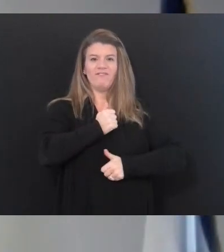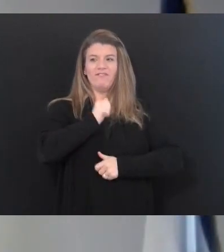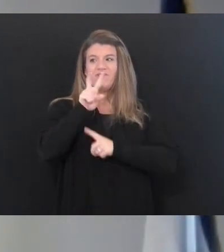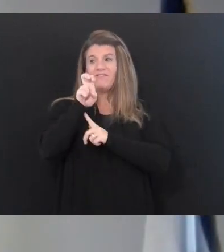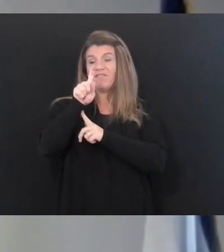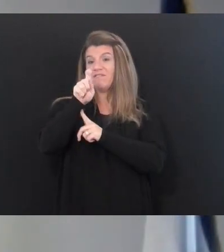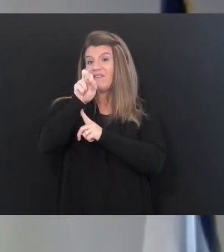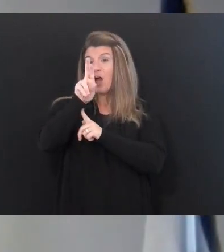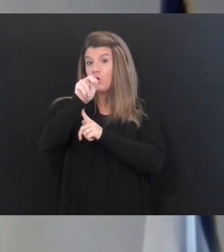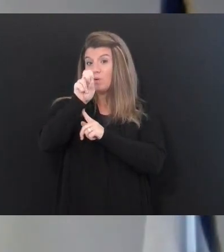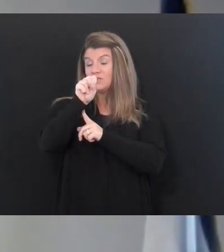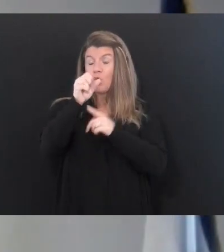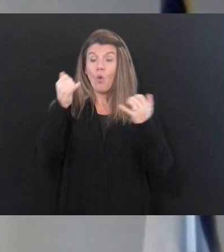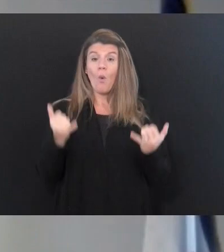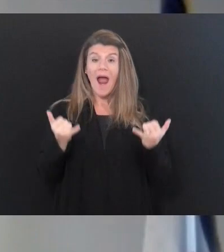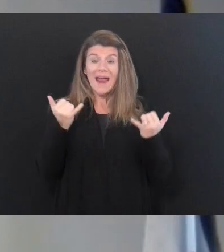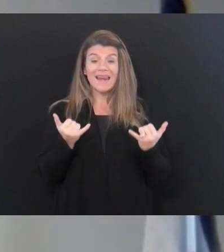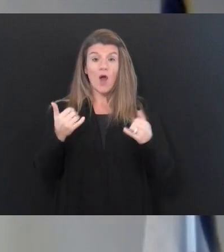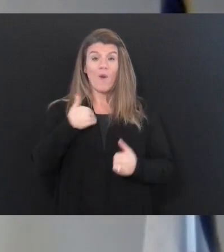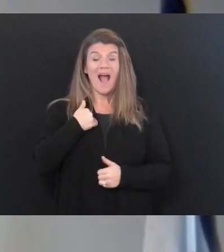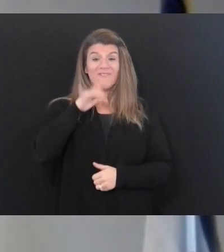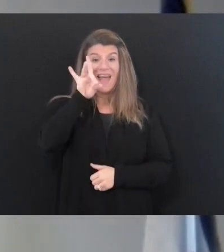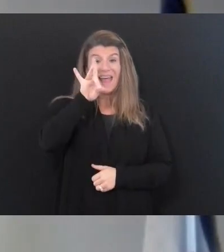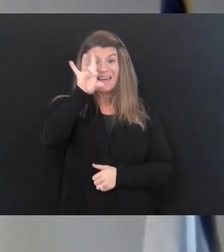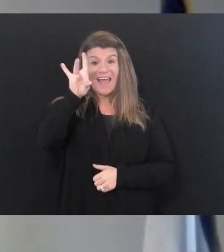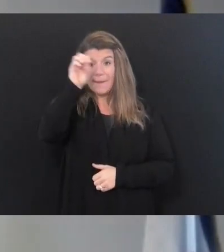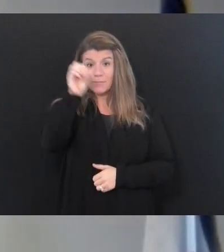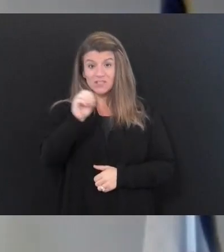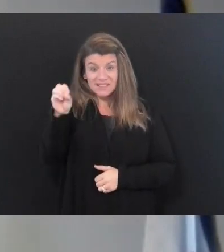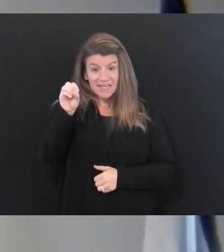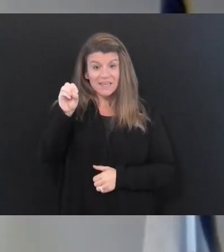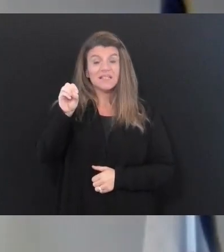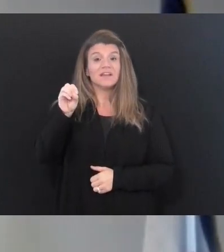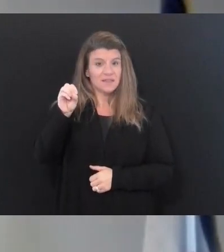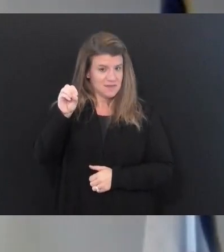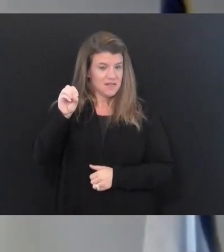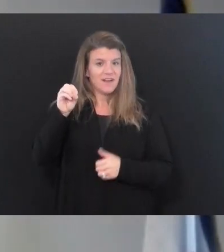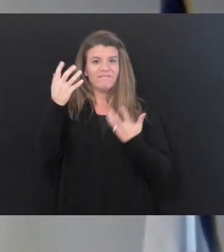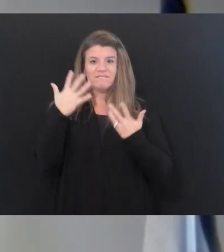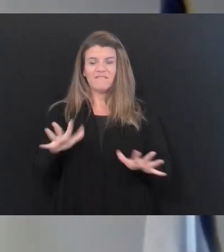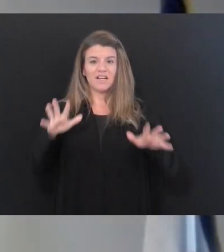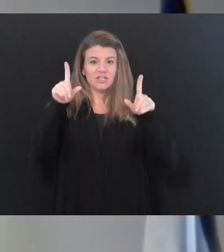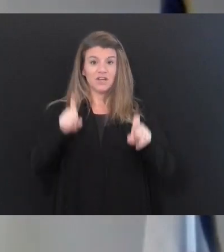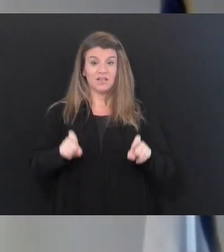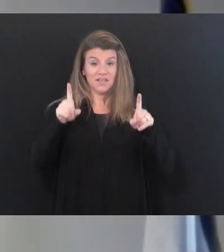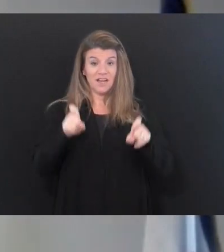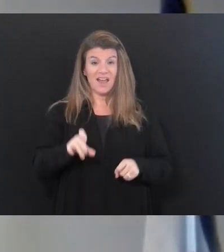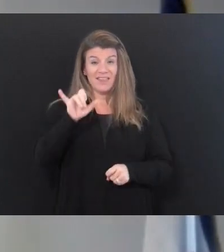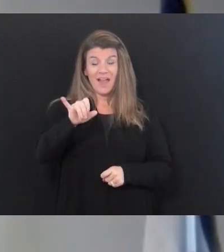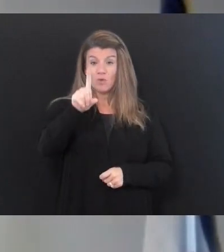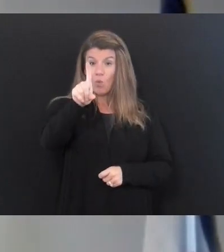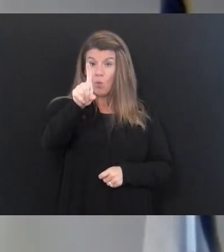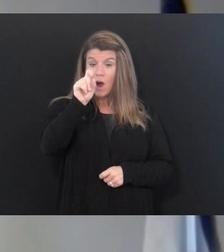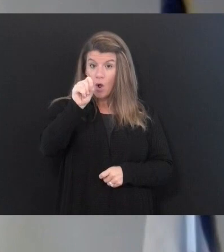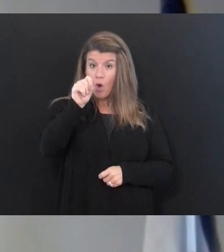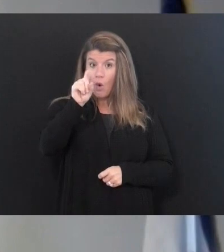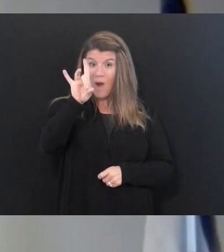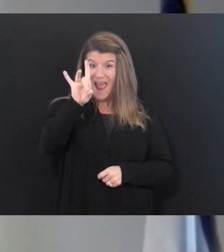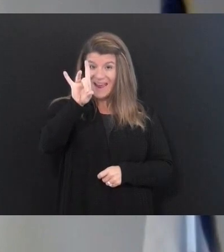We have, at this point, 88% of those facilities have been tested. That's 108